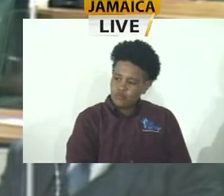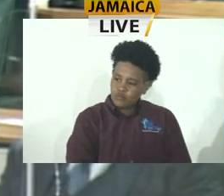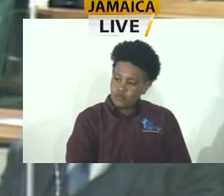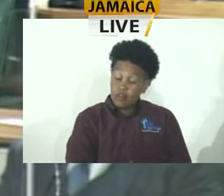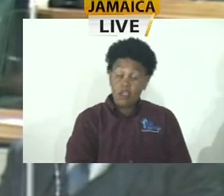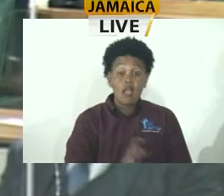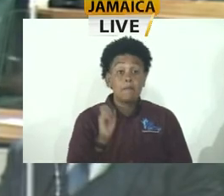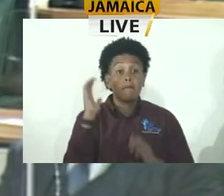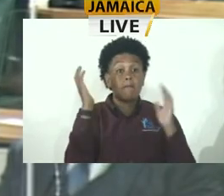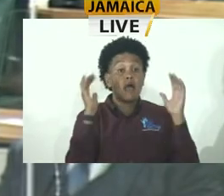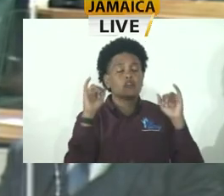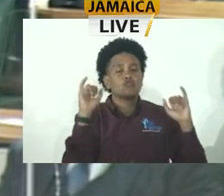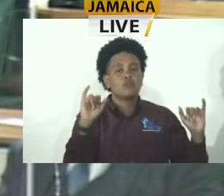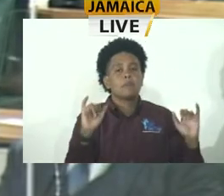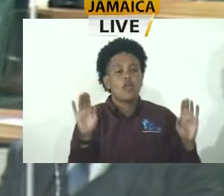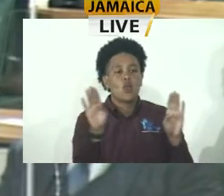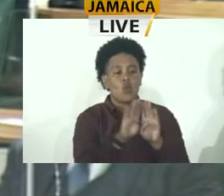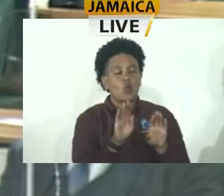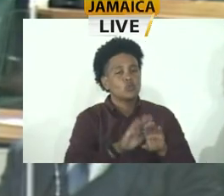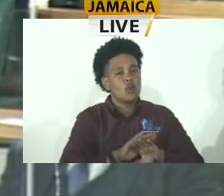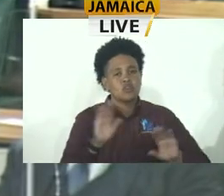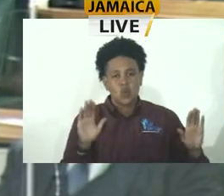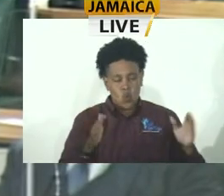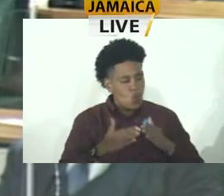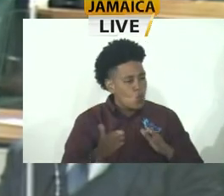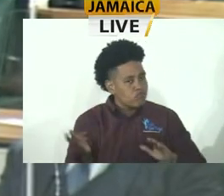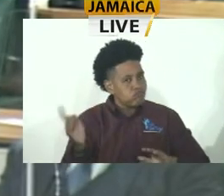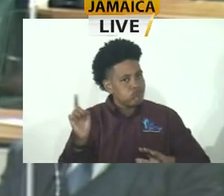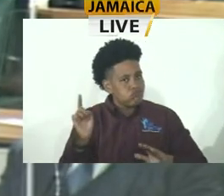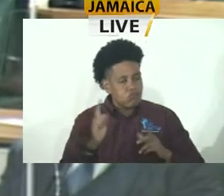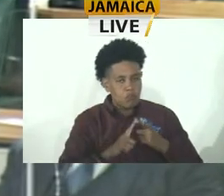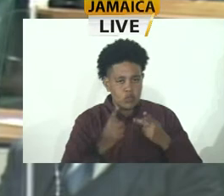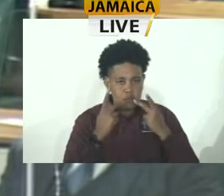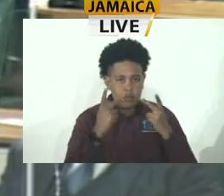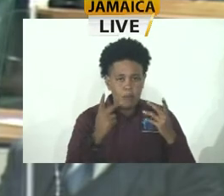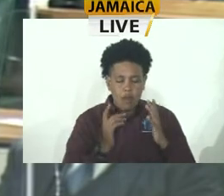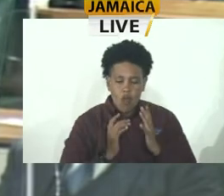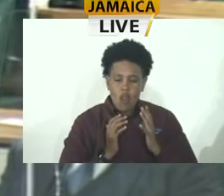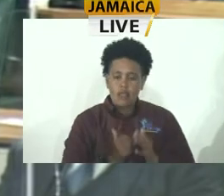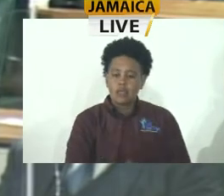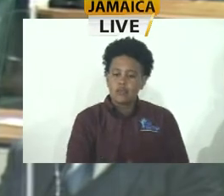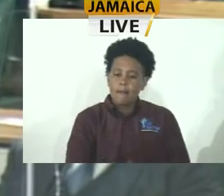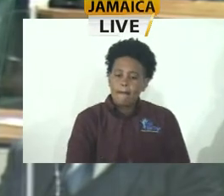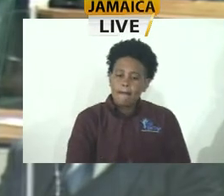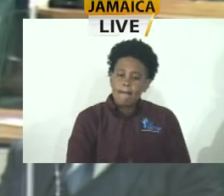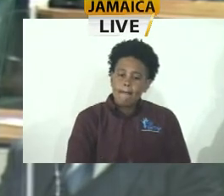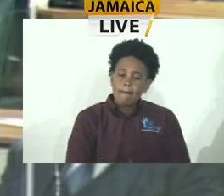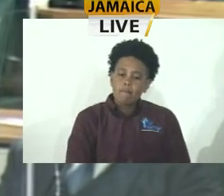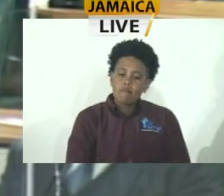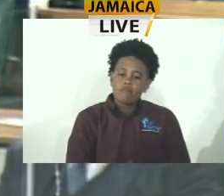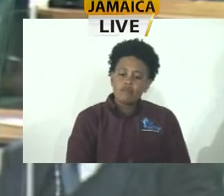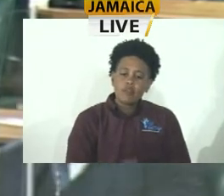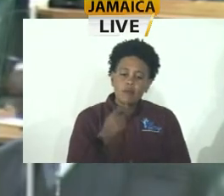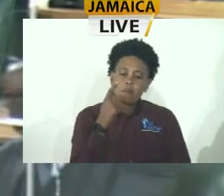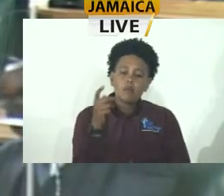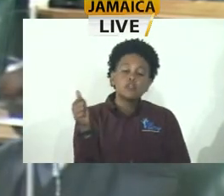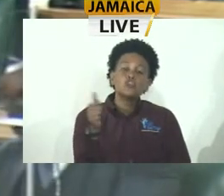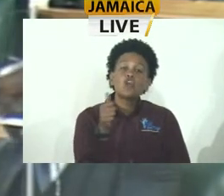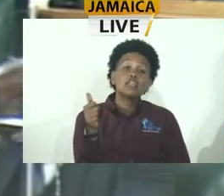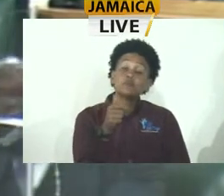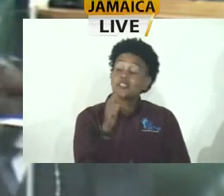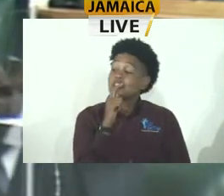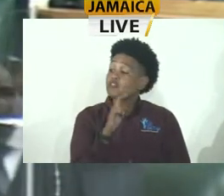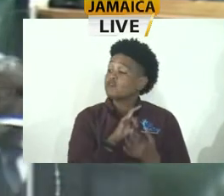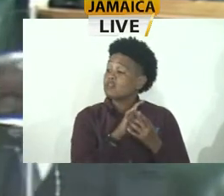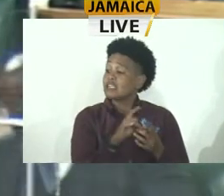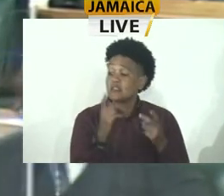and markets remain closed on sundays and public holidays public transportation in terms of